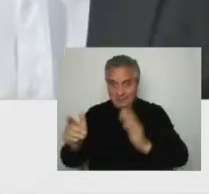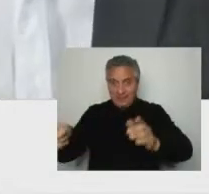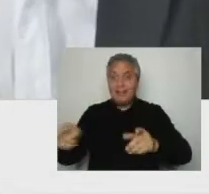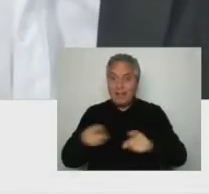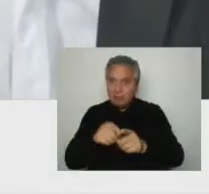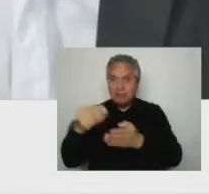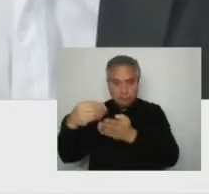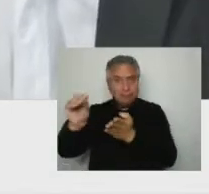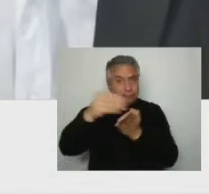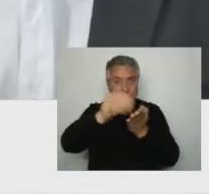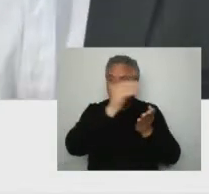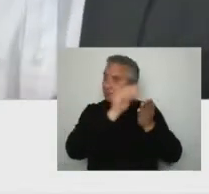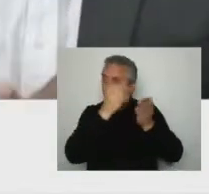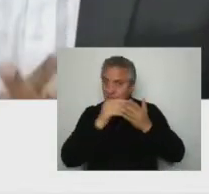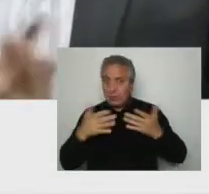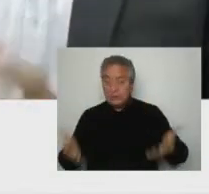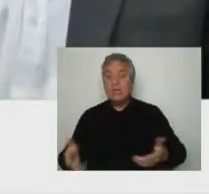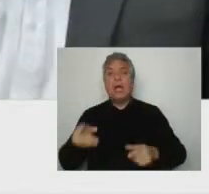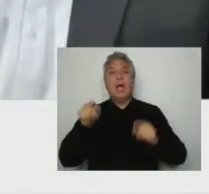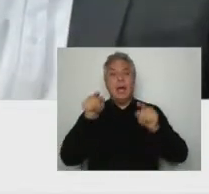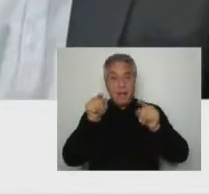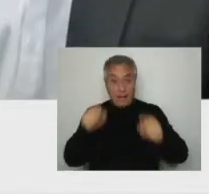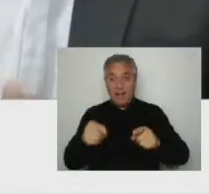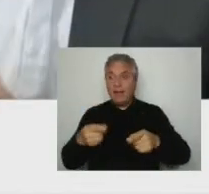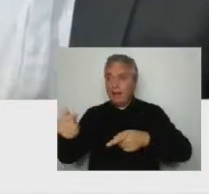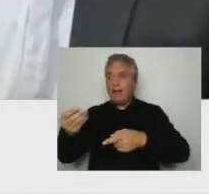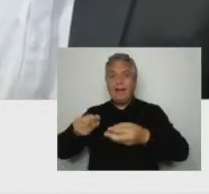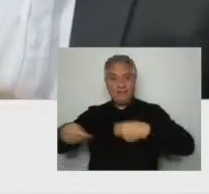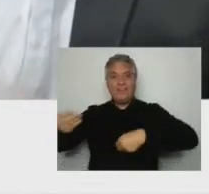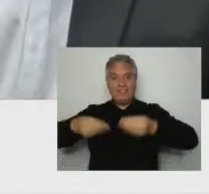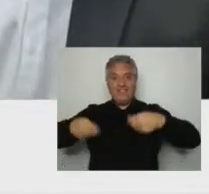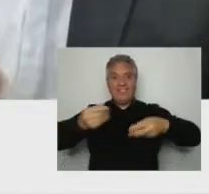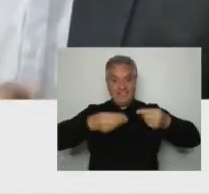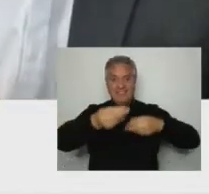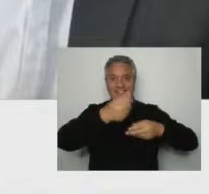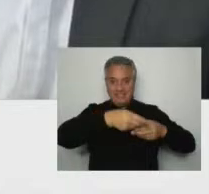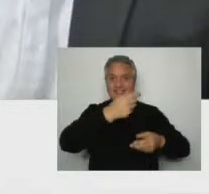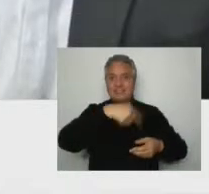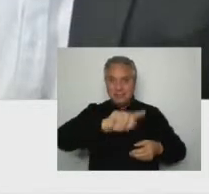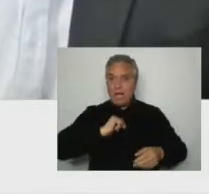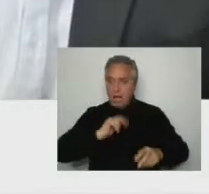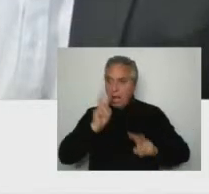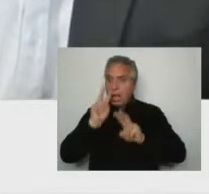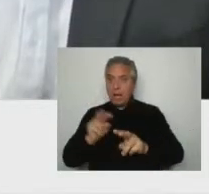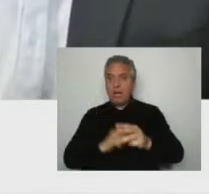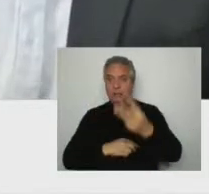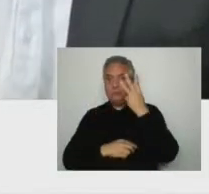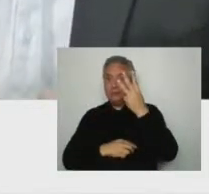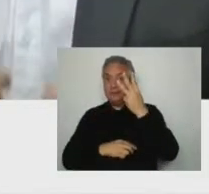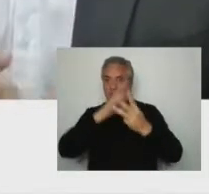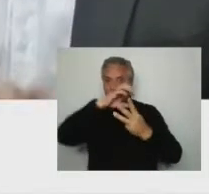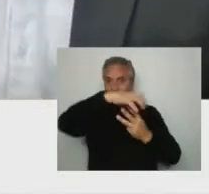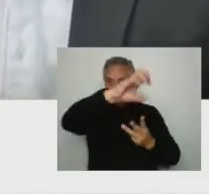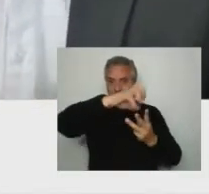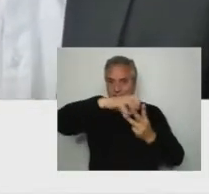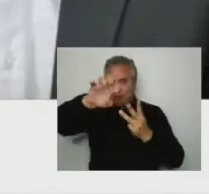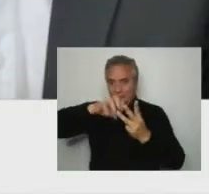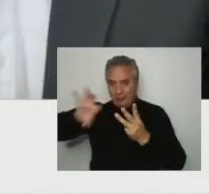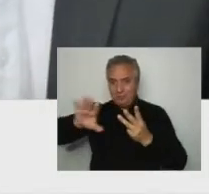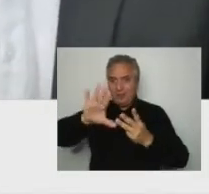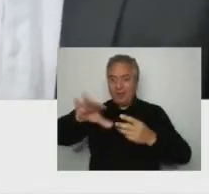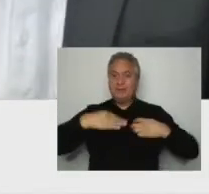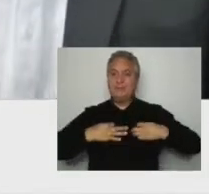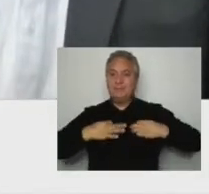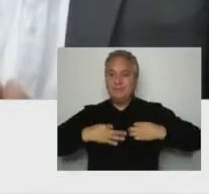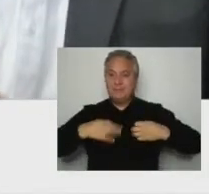sector, sales staff, or at stores, for example. And then we